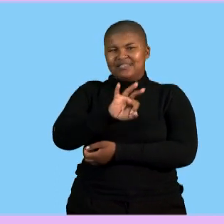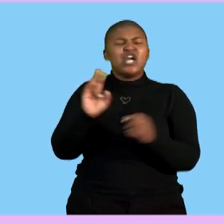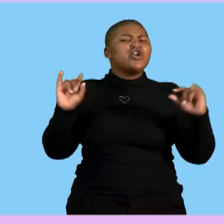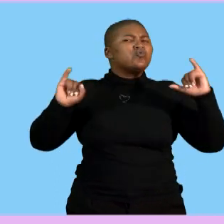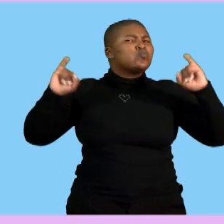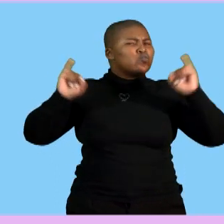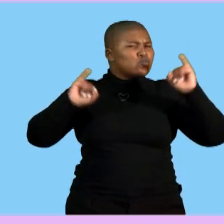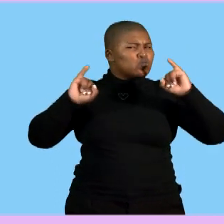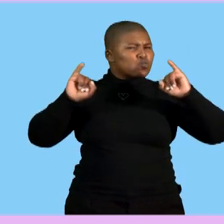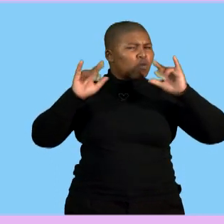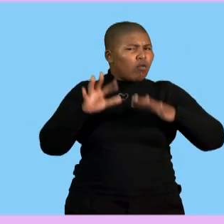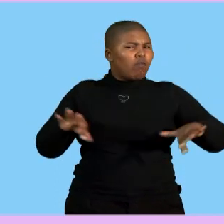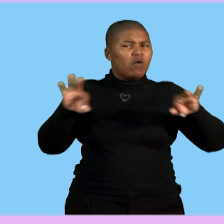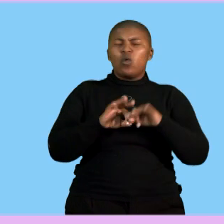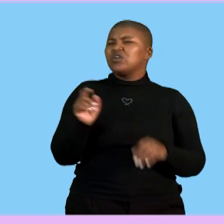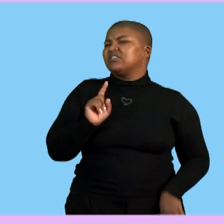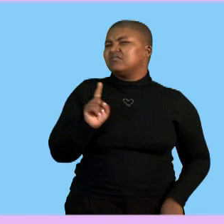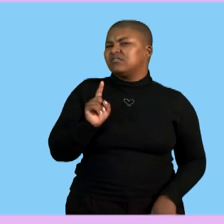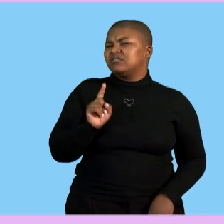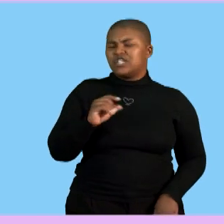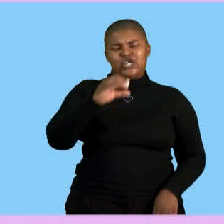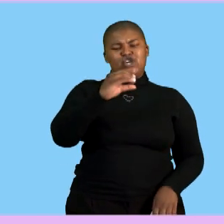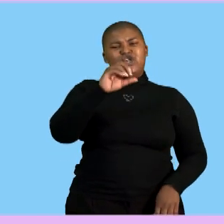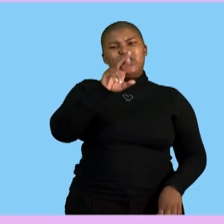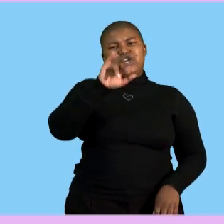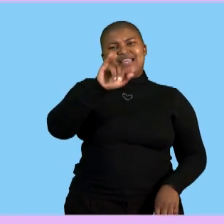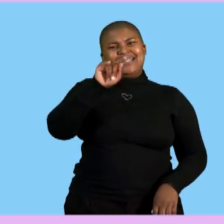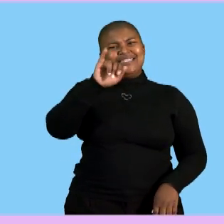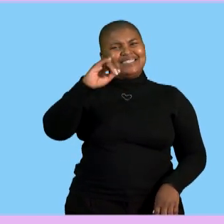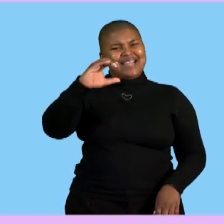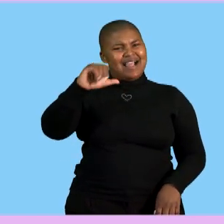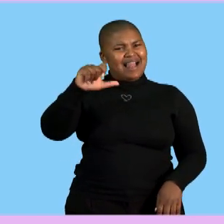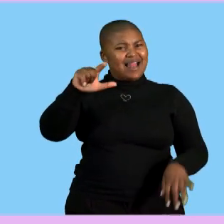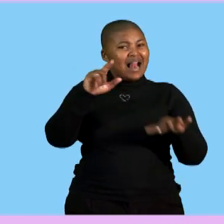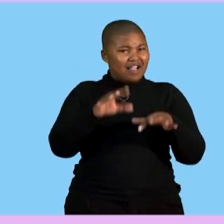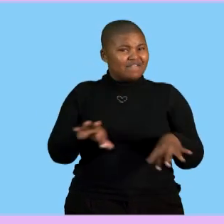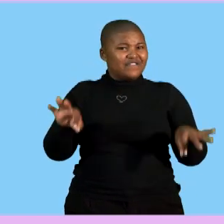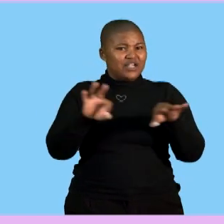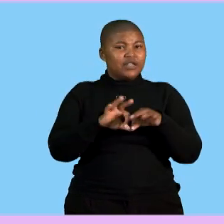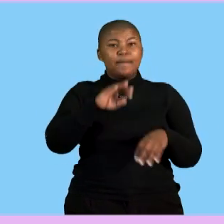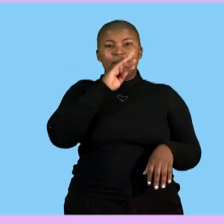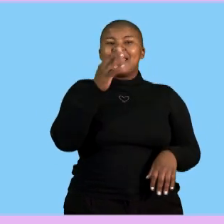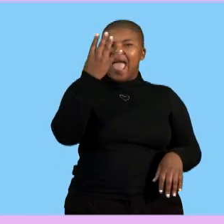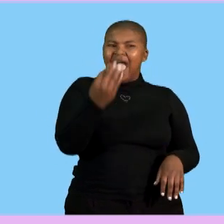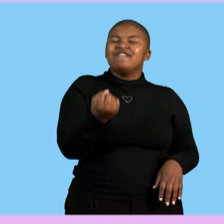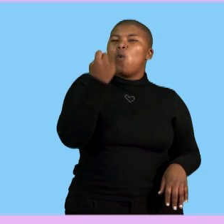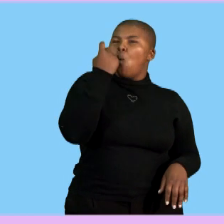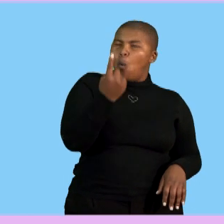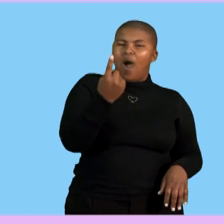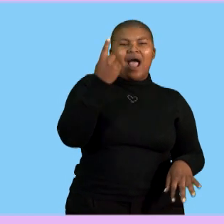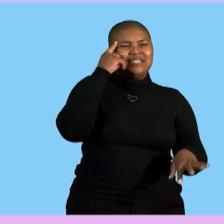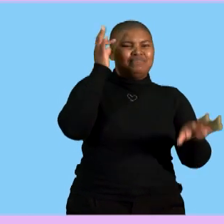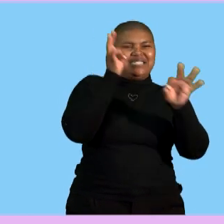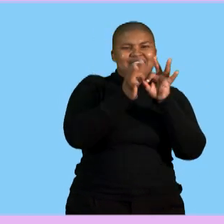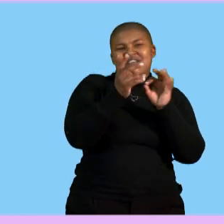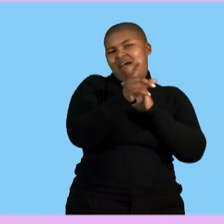value? A critical value is where one variable can only have one specific other value.